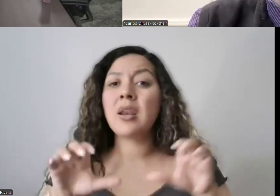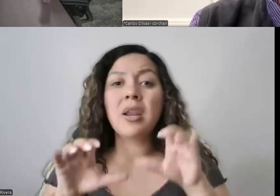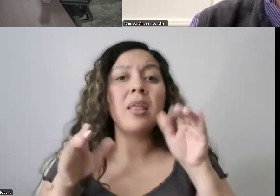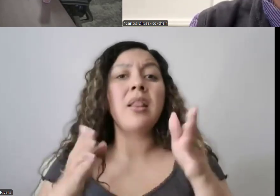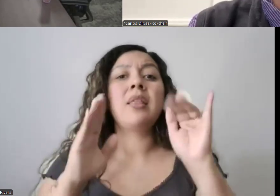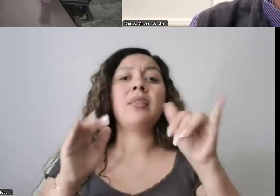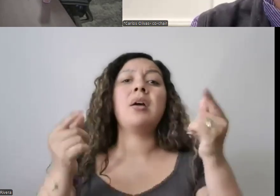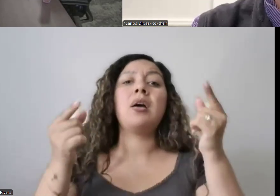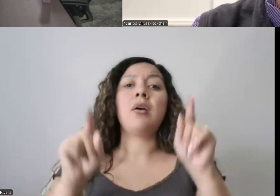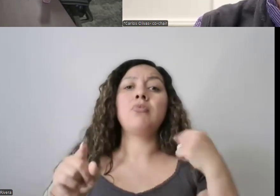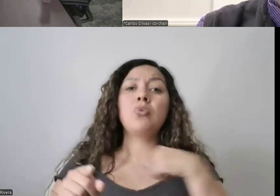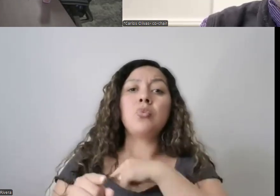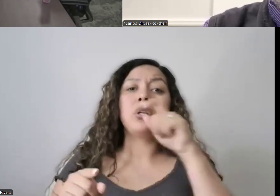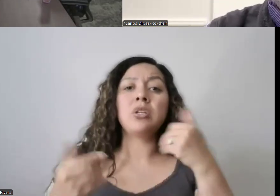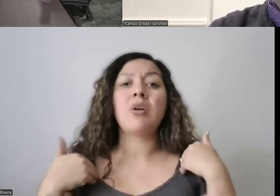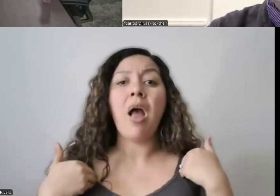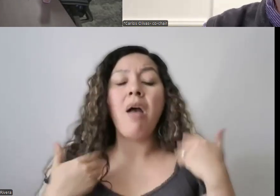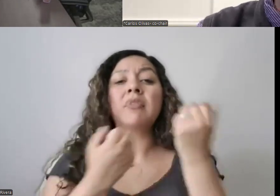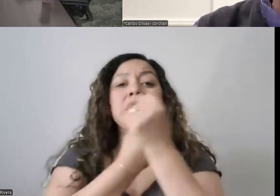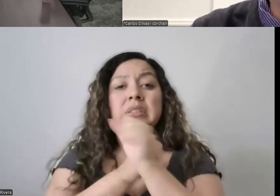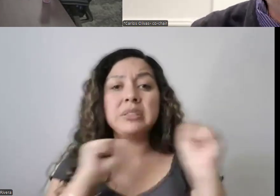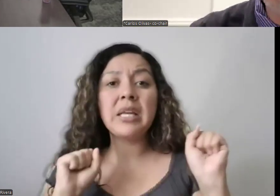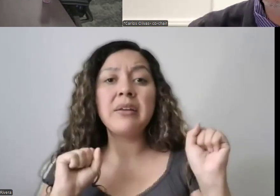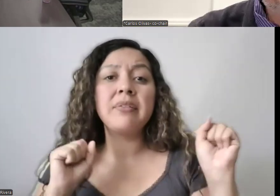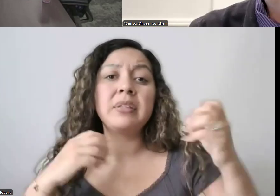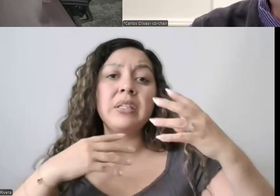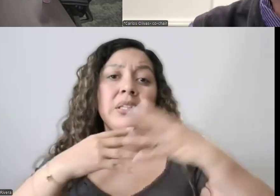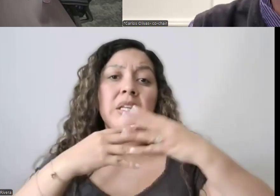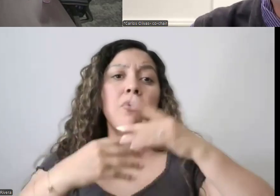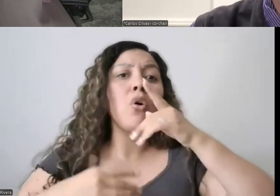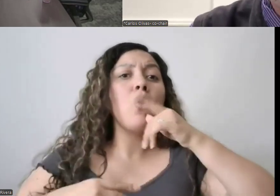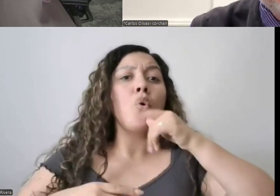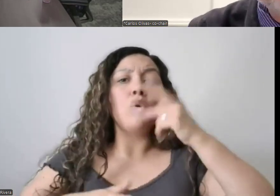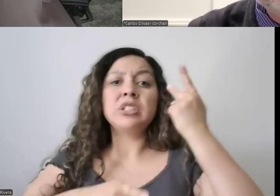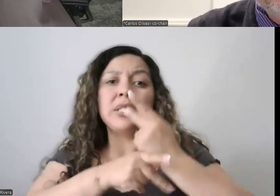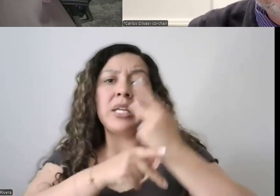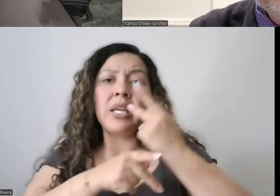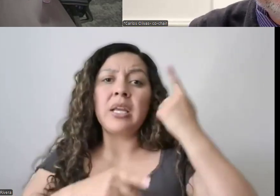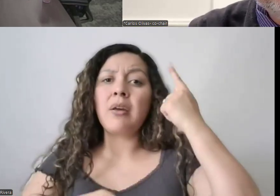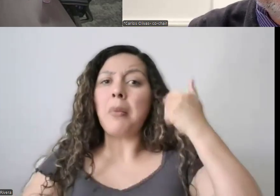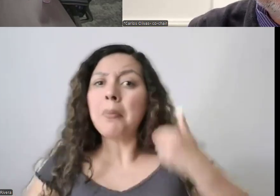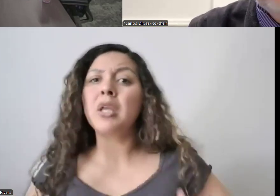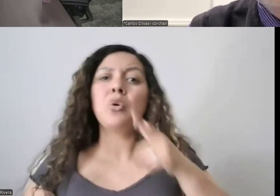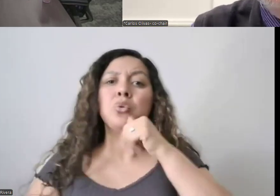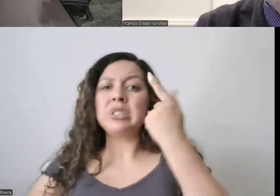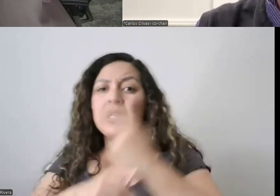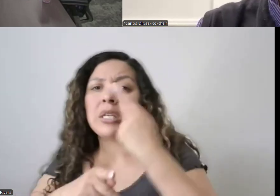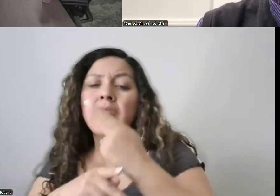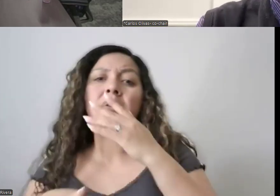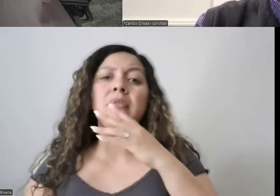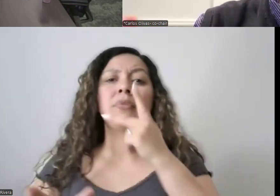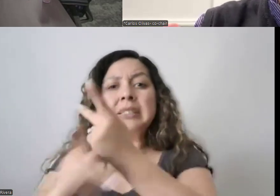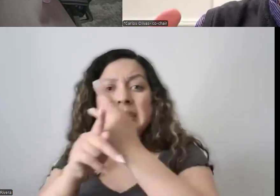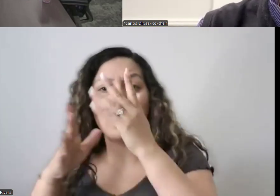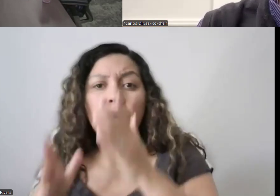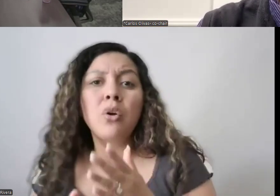need to have these safety nets. Who's catching me? Who's caring for the caregiver? Who is